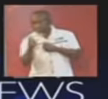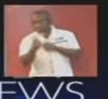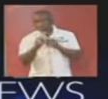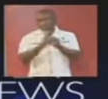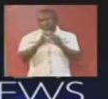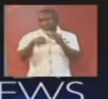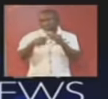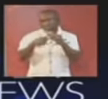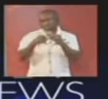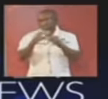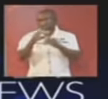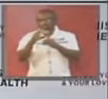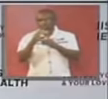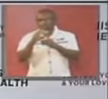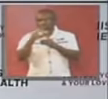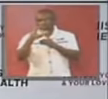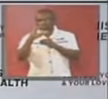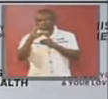we have paid, I think,